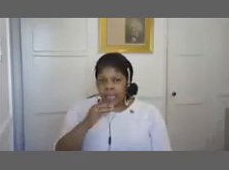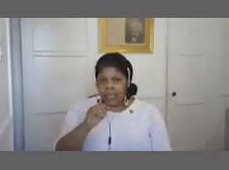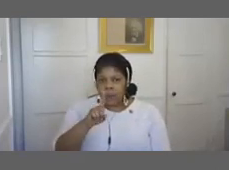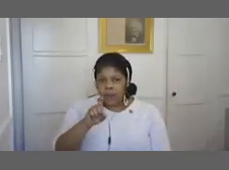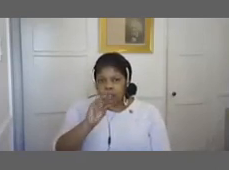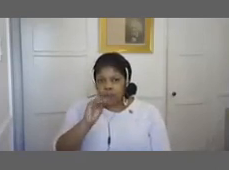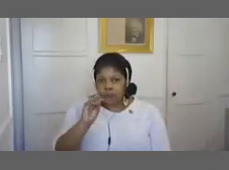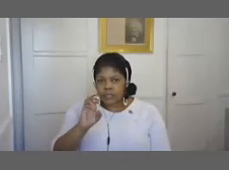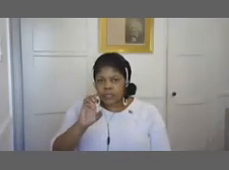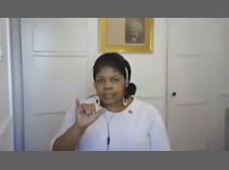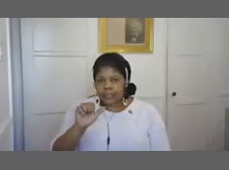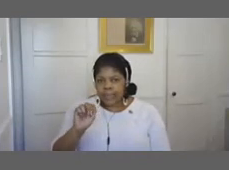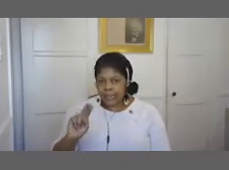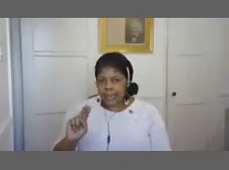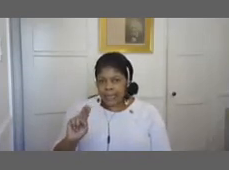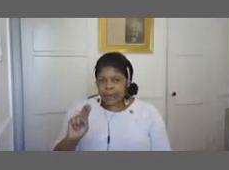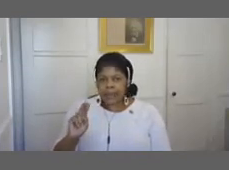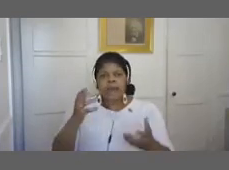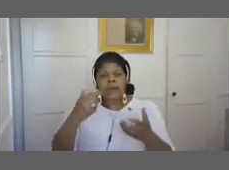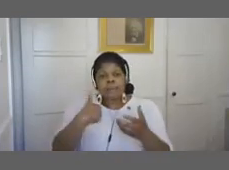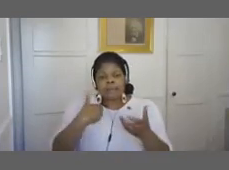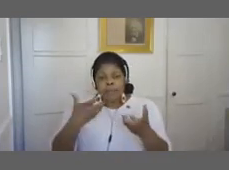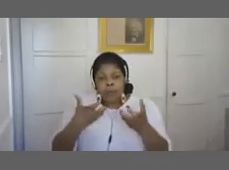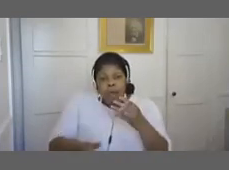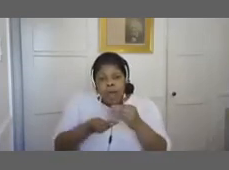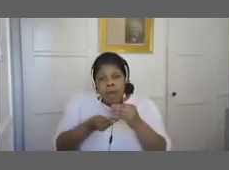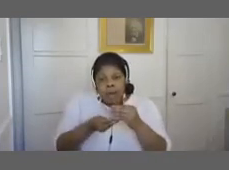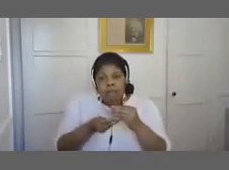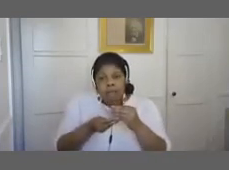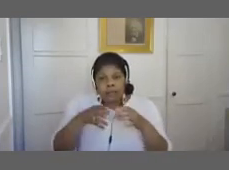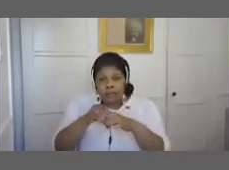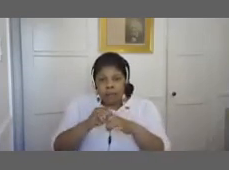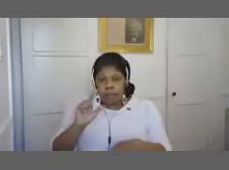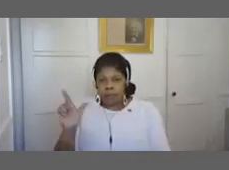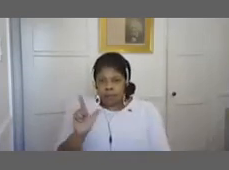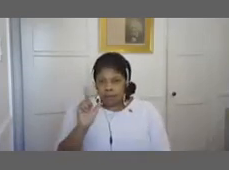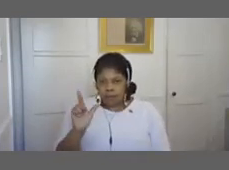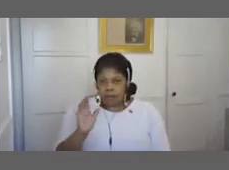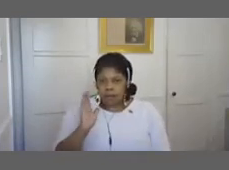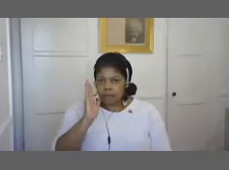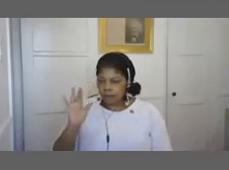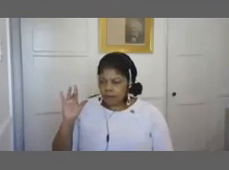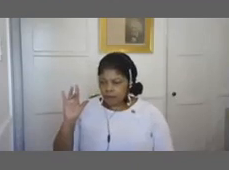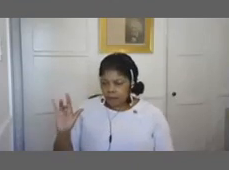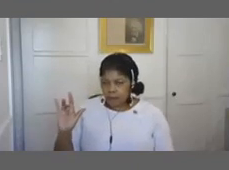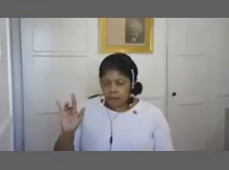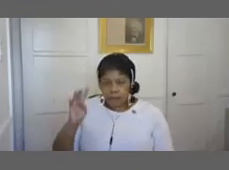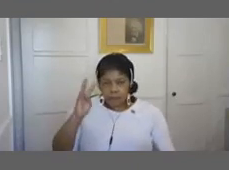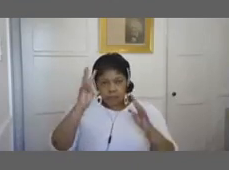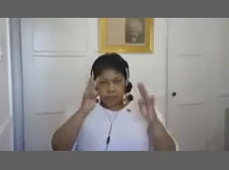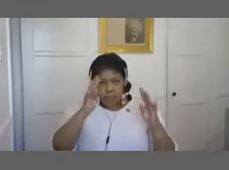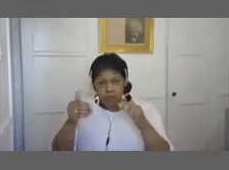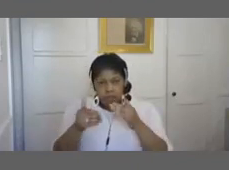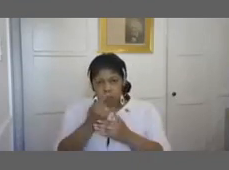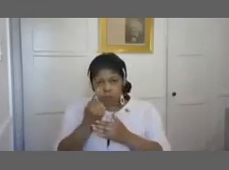sure that this is added to our library. So I'm going to go ahead and click there. And I don't need to create a new library, just going to add it to